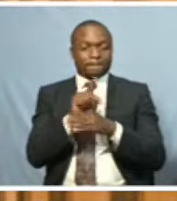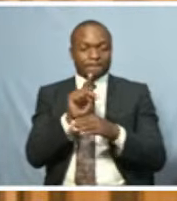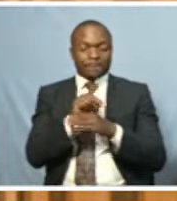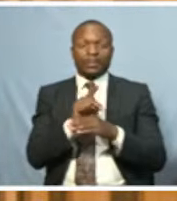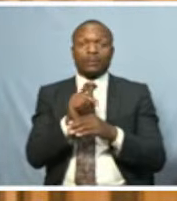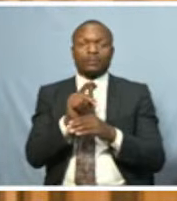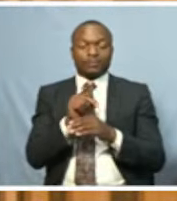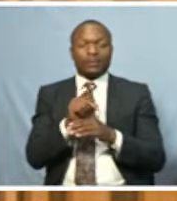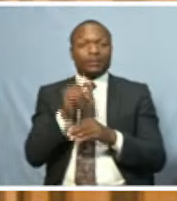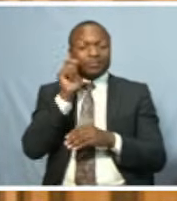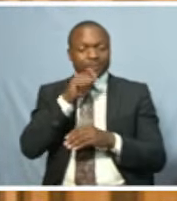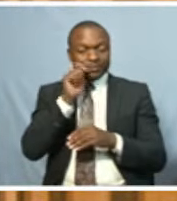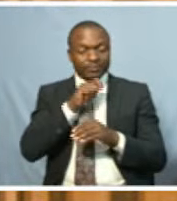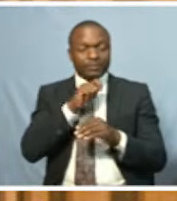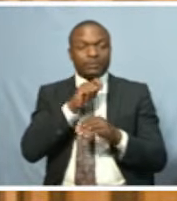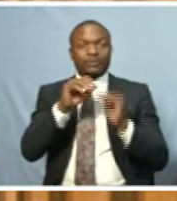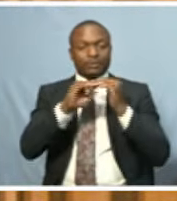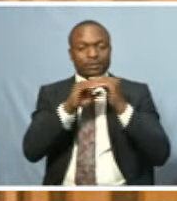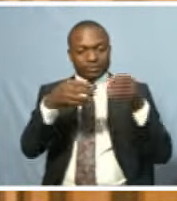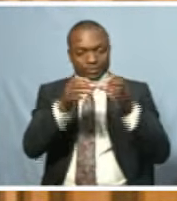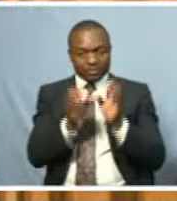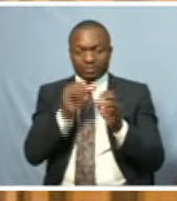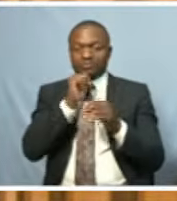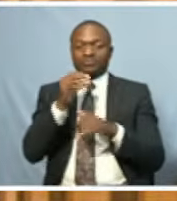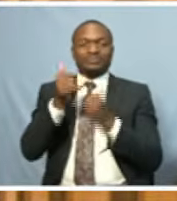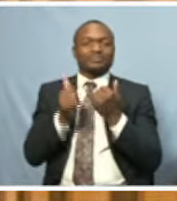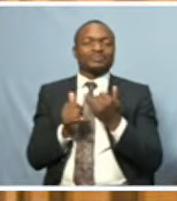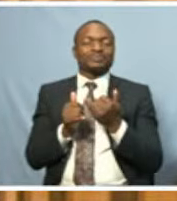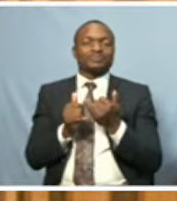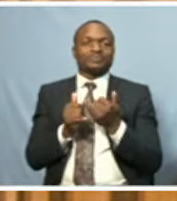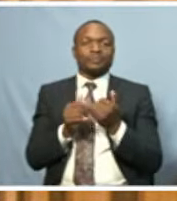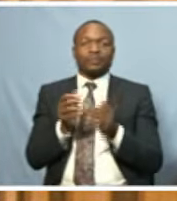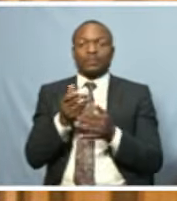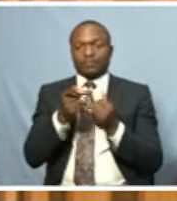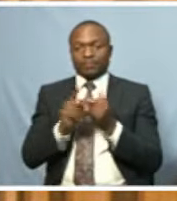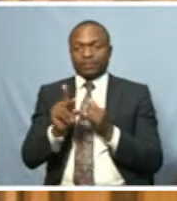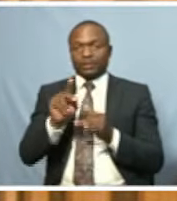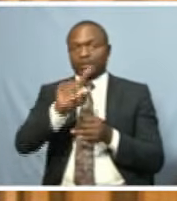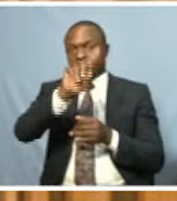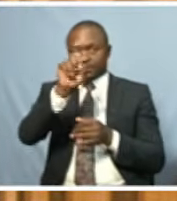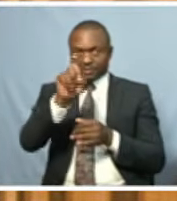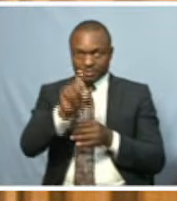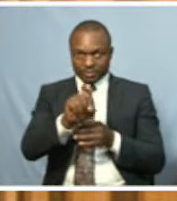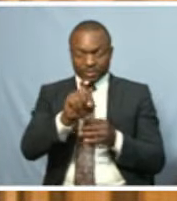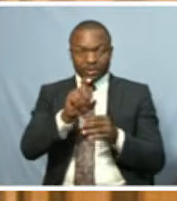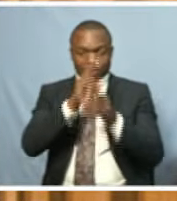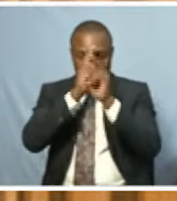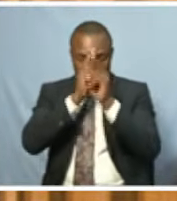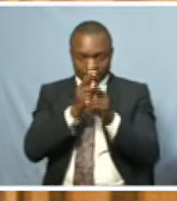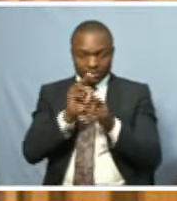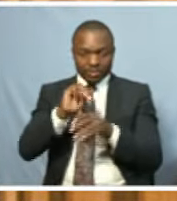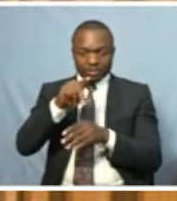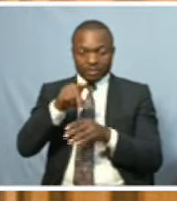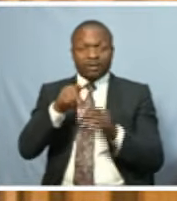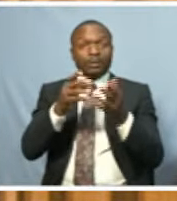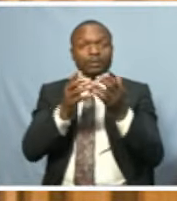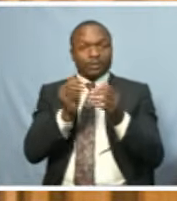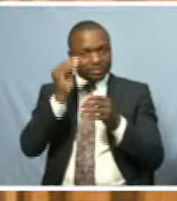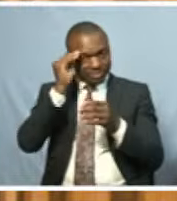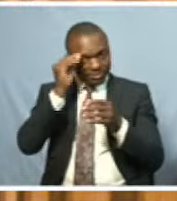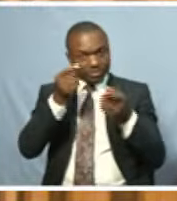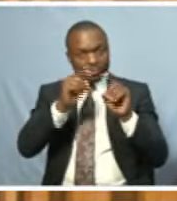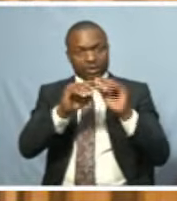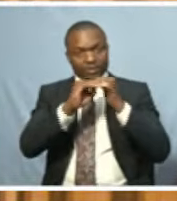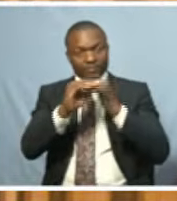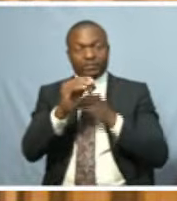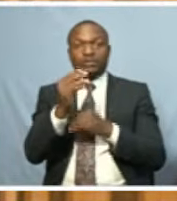constituency has not been completed. In the other part of the question, Mr. Chinku wanted to find out when phase